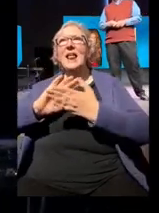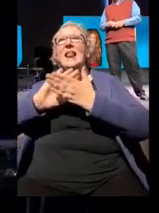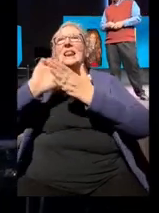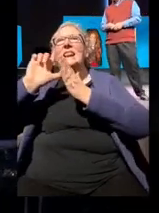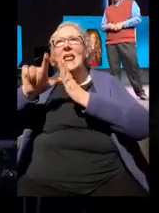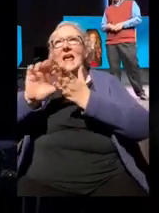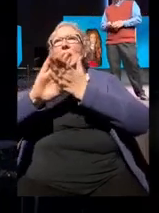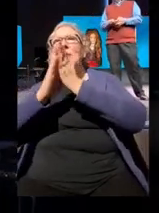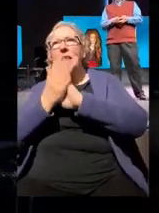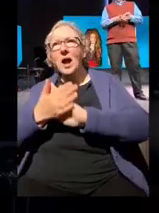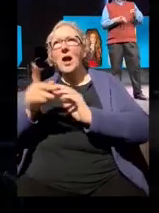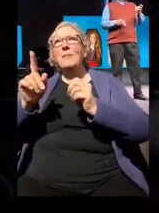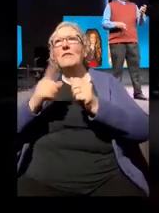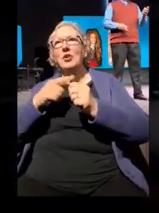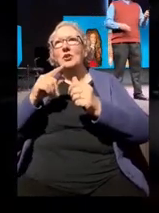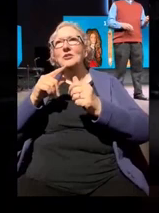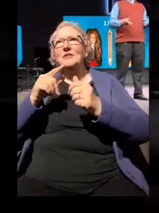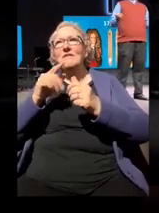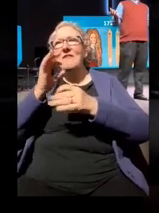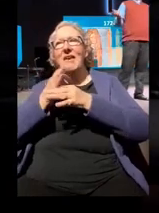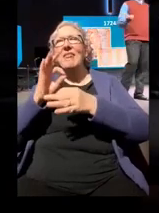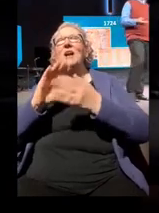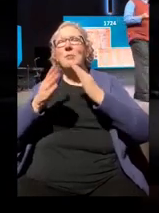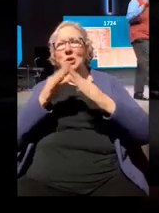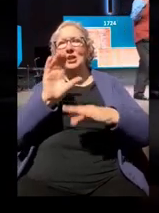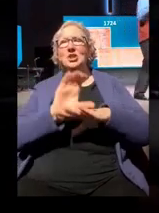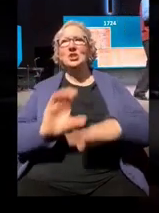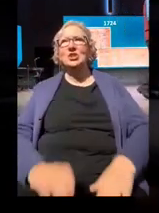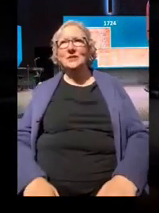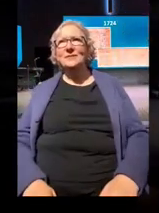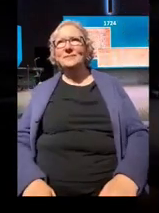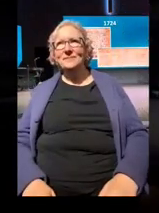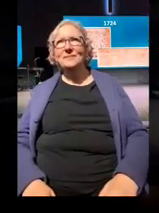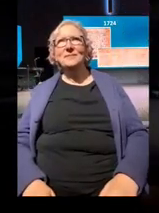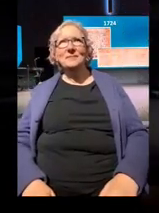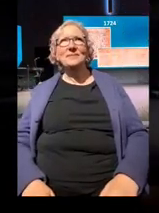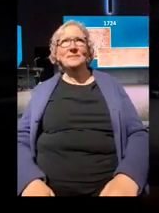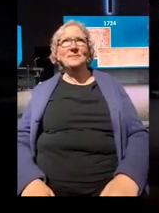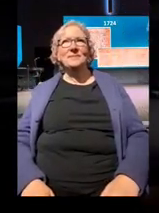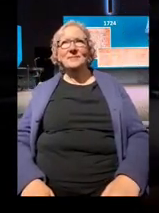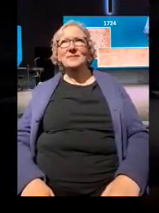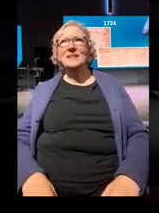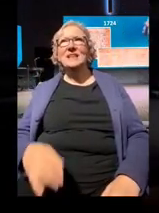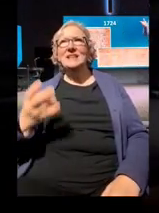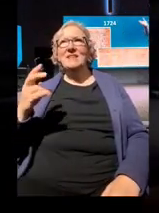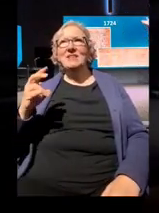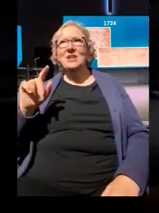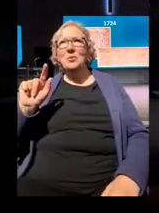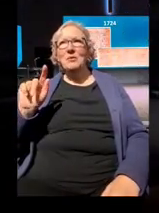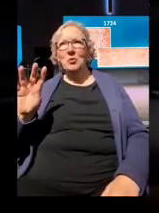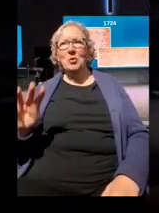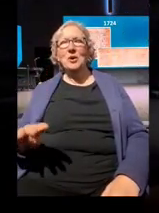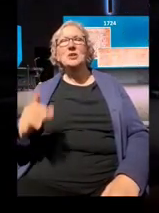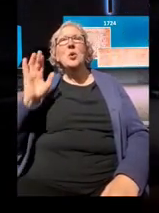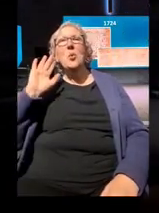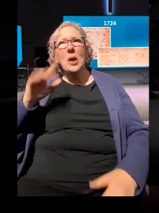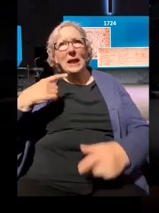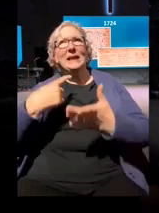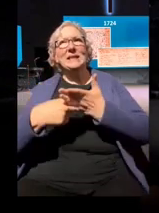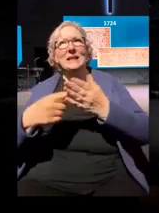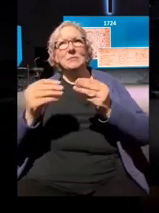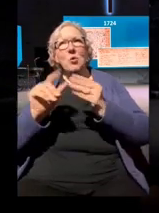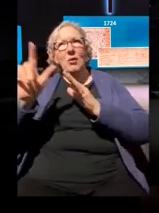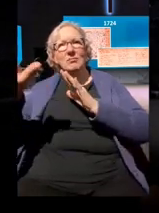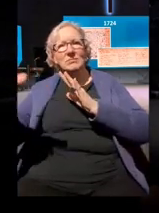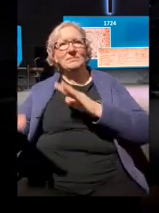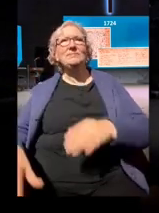Church. 300 years ago, 1724. So there'll be a lot more talk about that, but here's